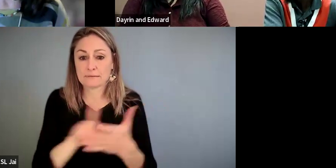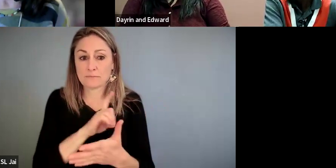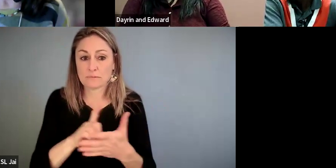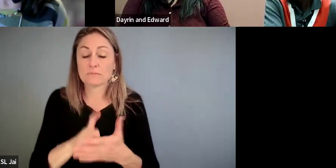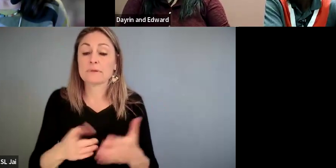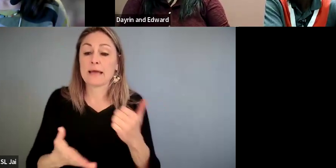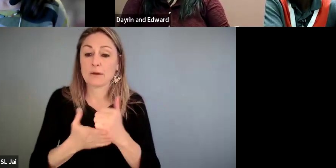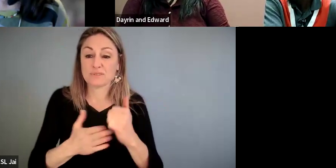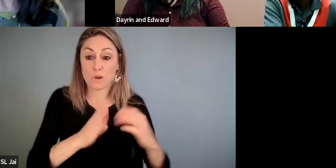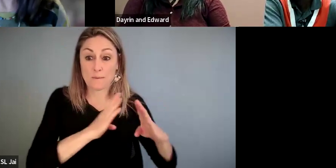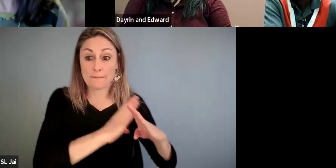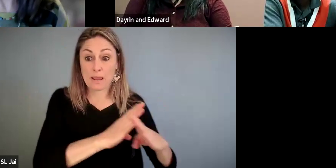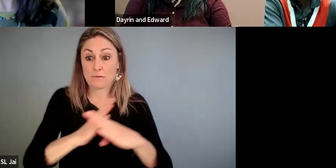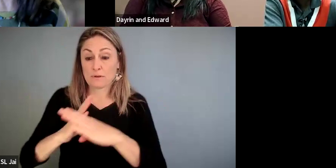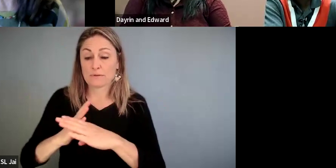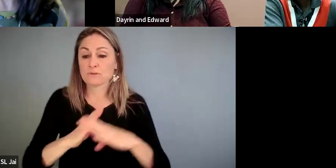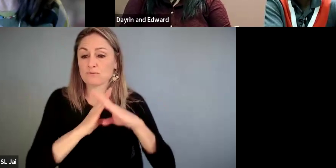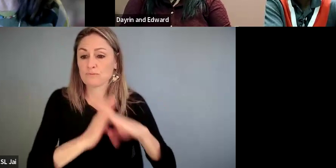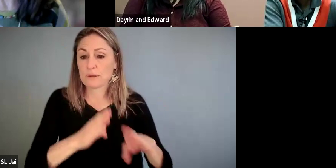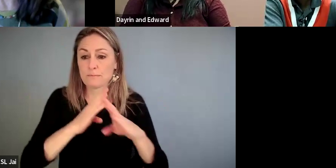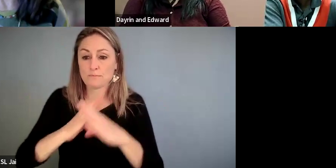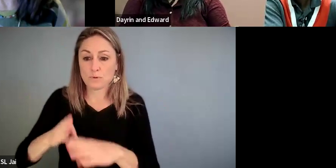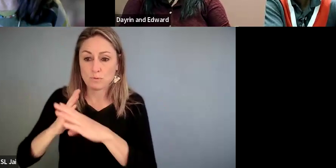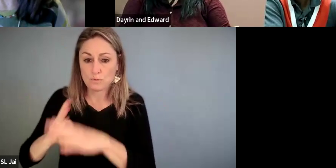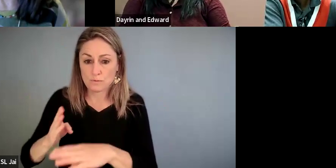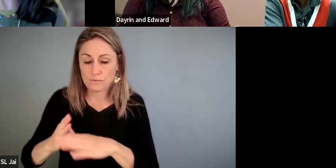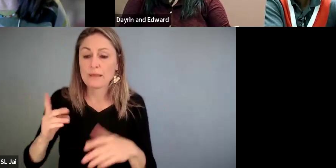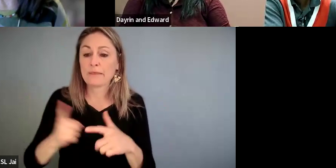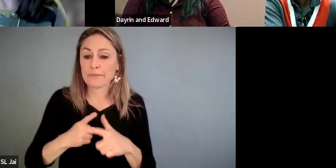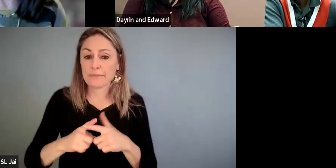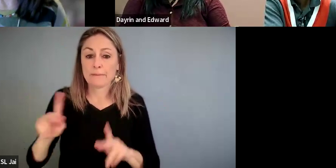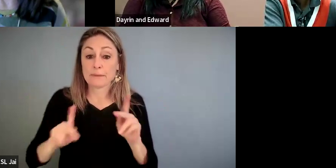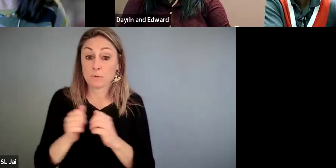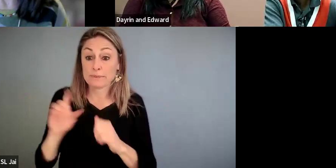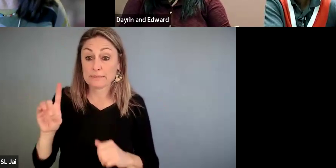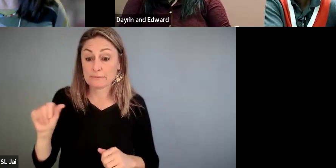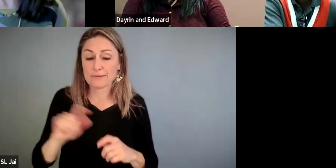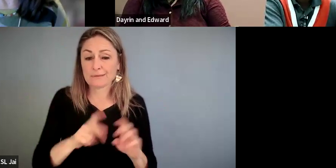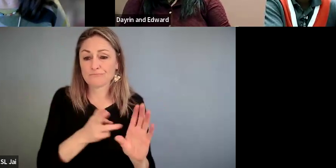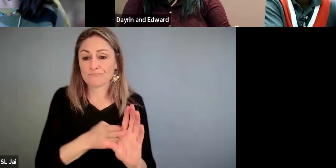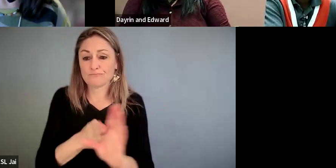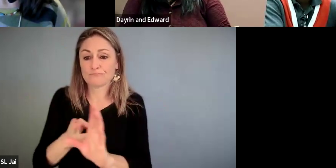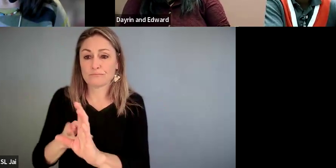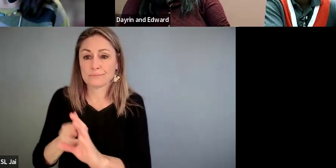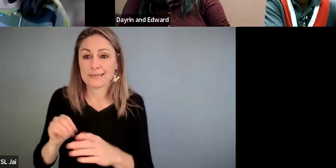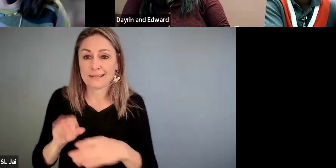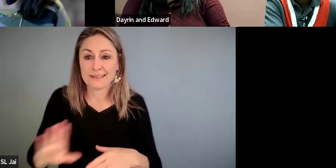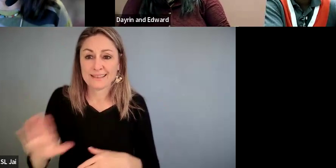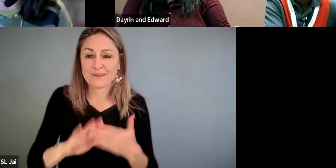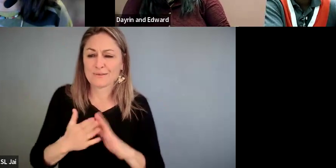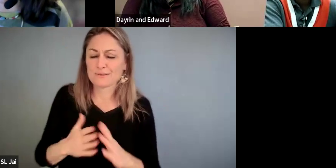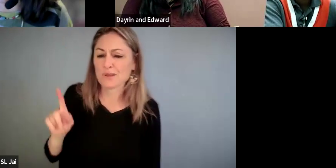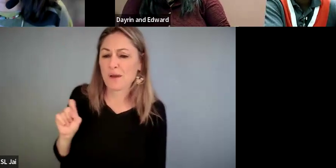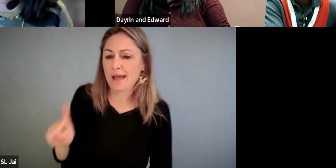barriers and so they can participate in the communities. So